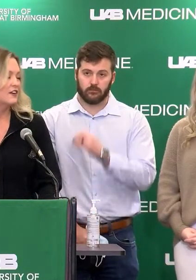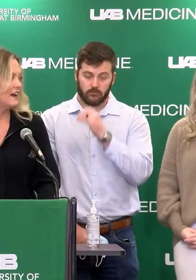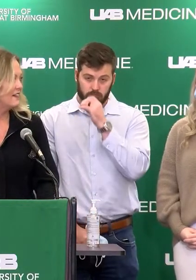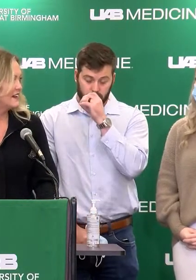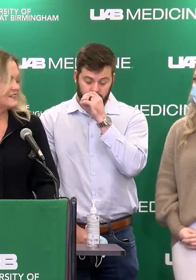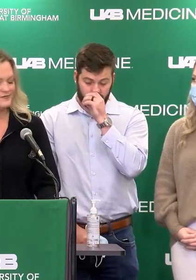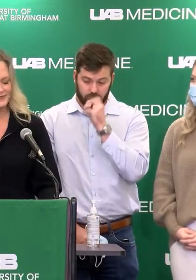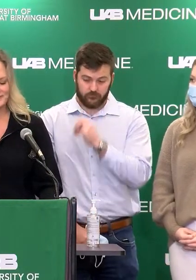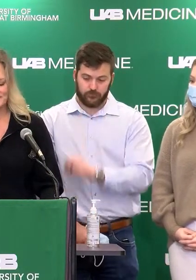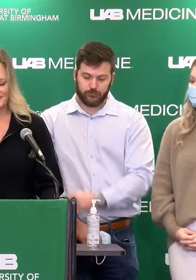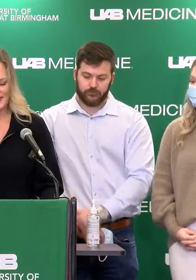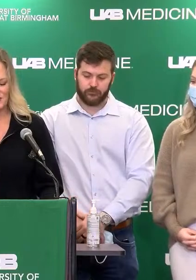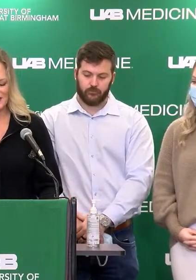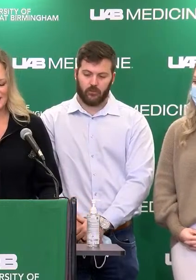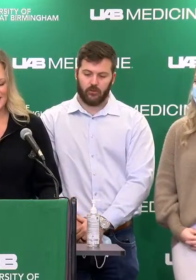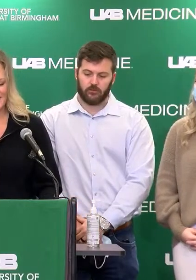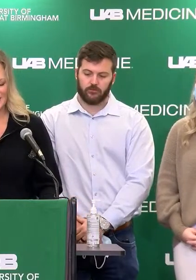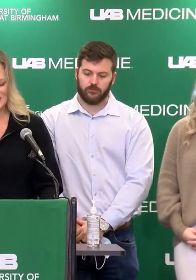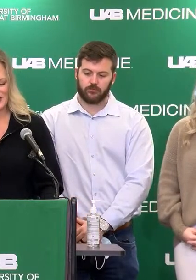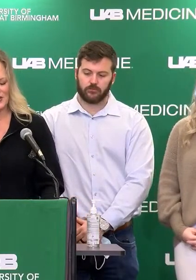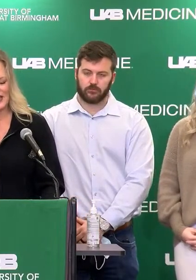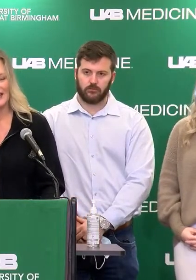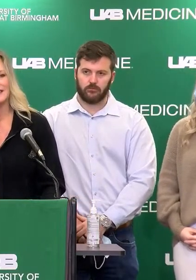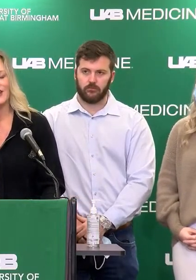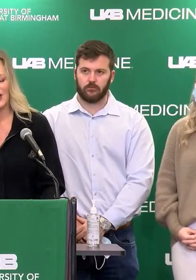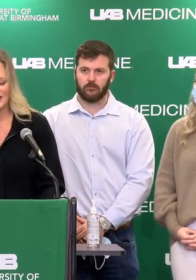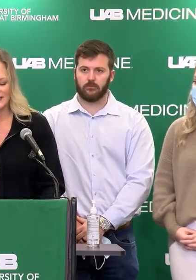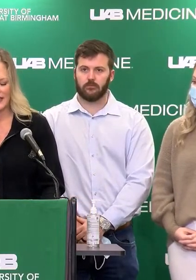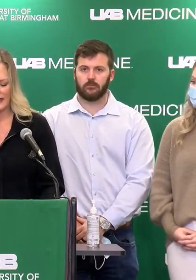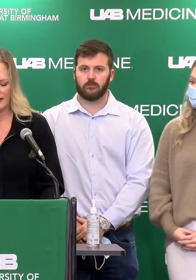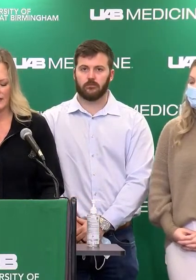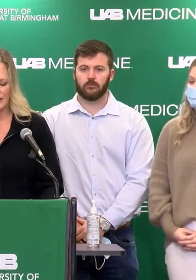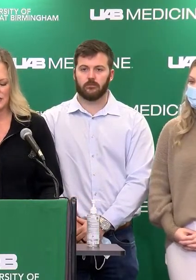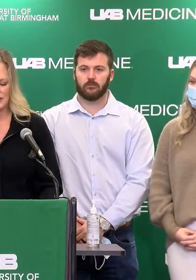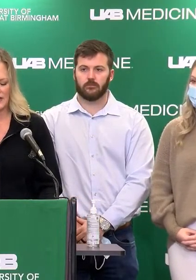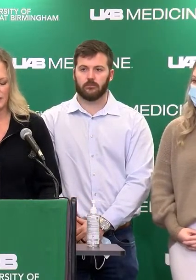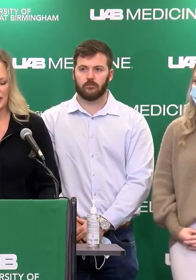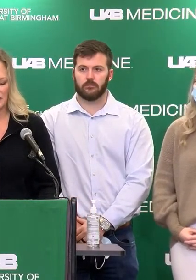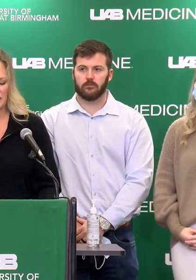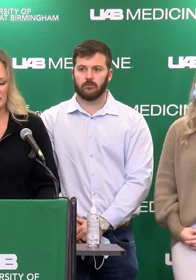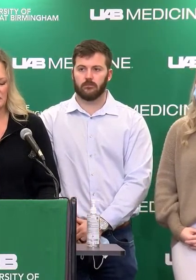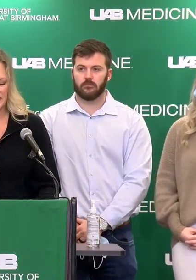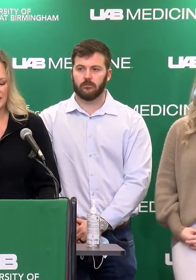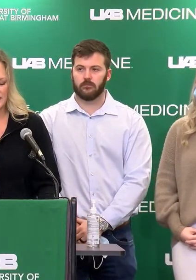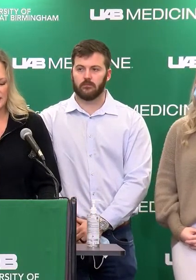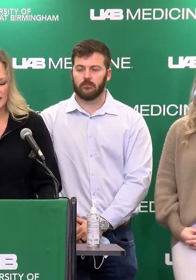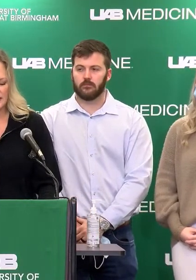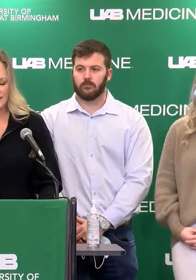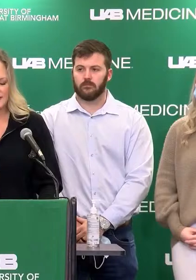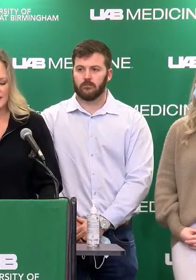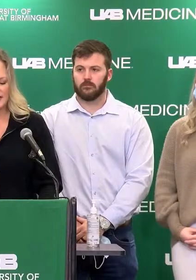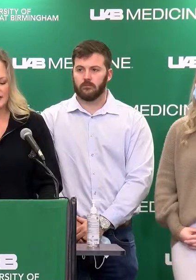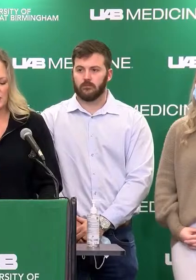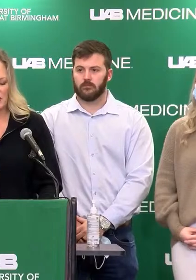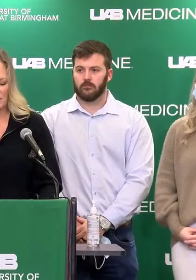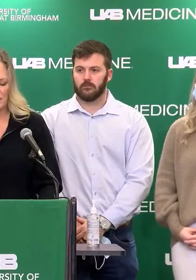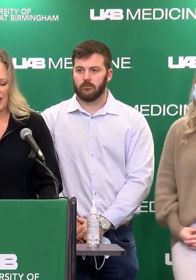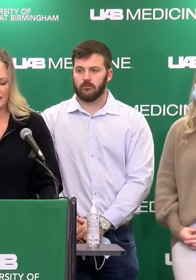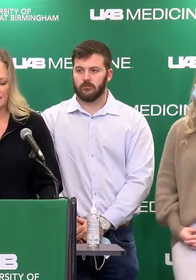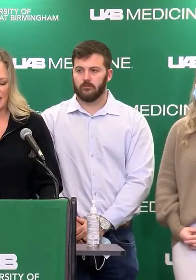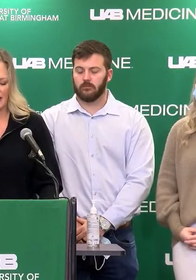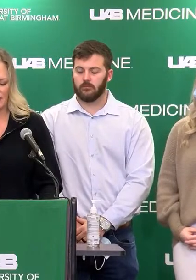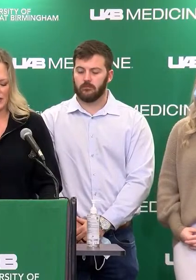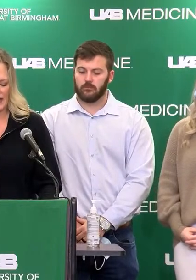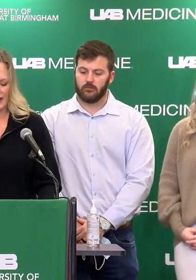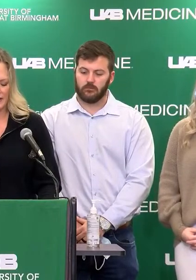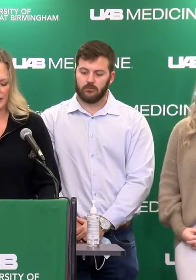Our daughter, Allie, said recently that losing her dad is the hardest thing that she's ever been through. It still is, and we are